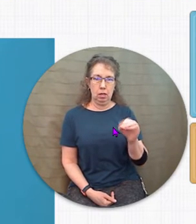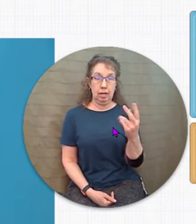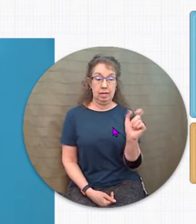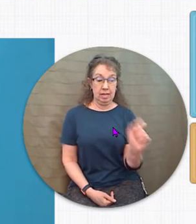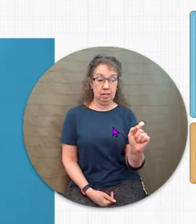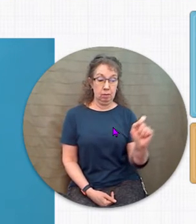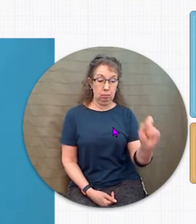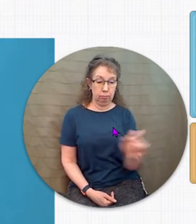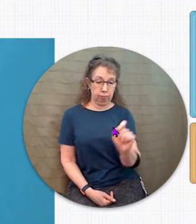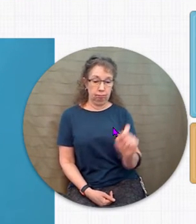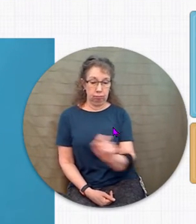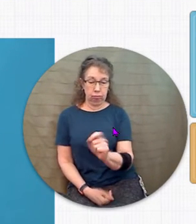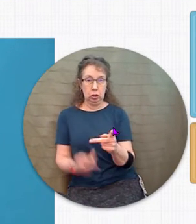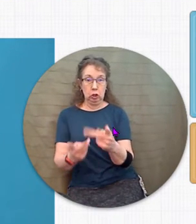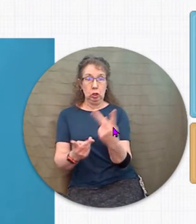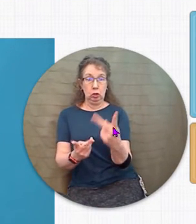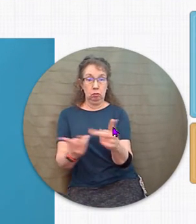places.